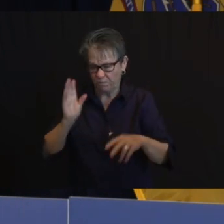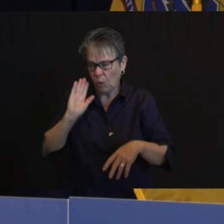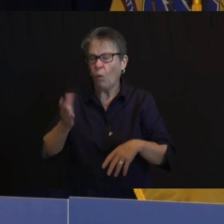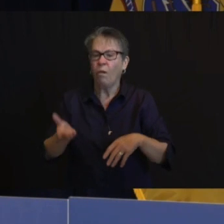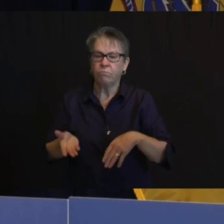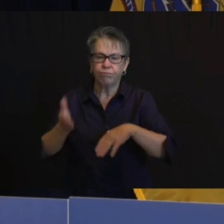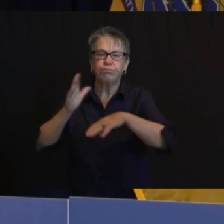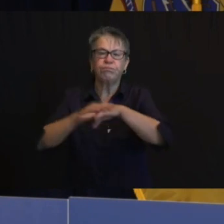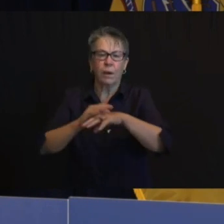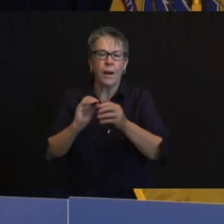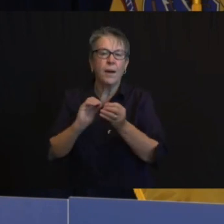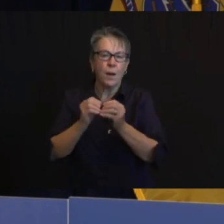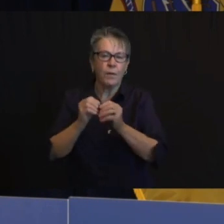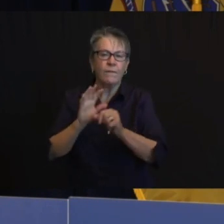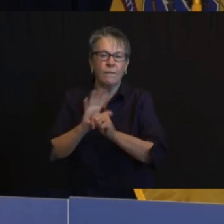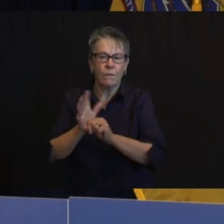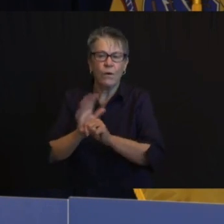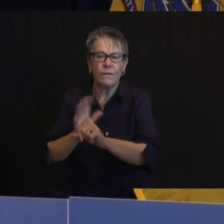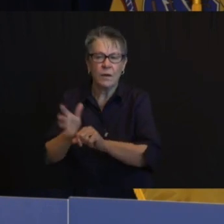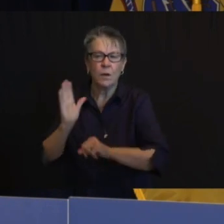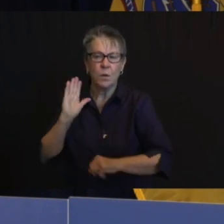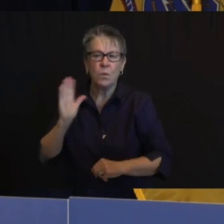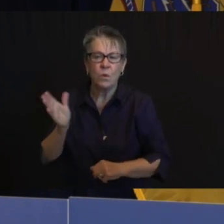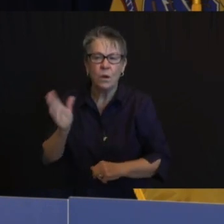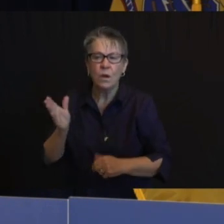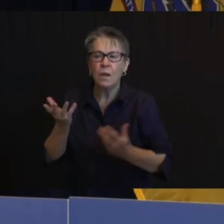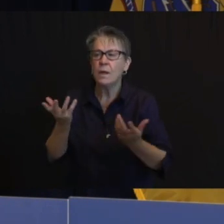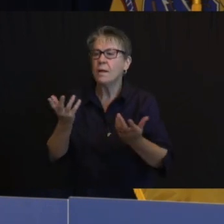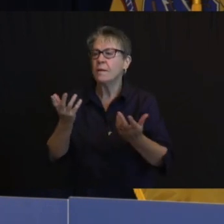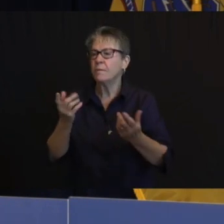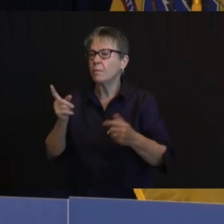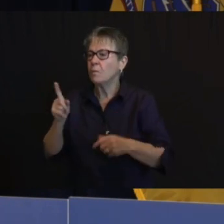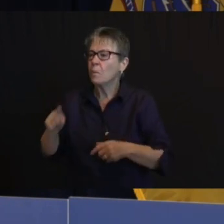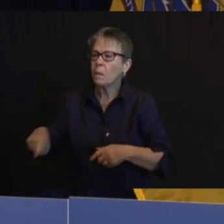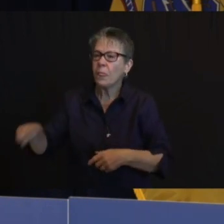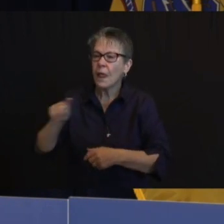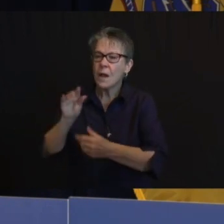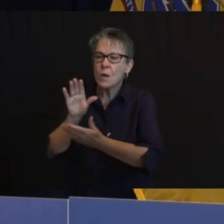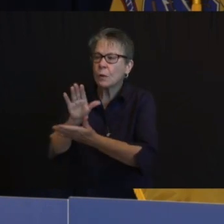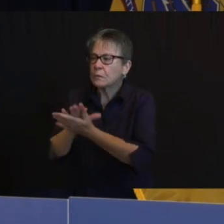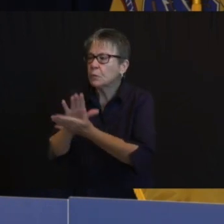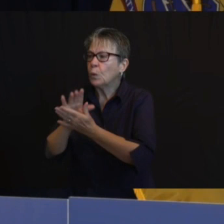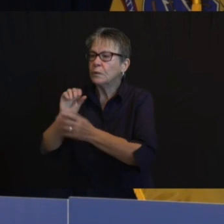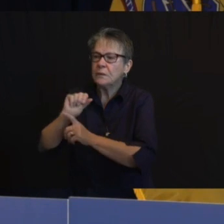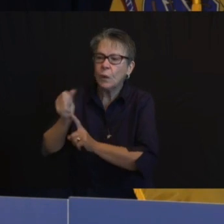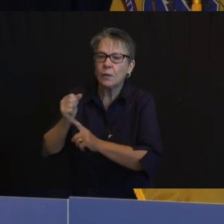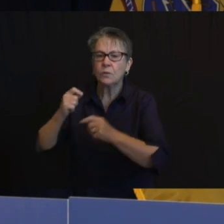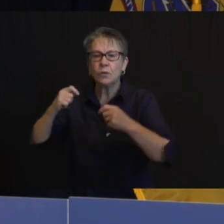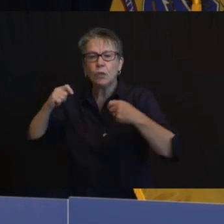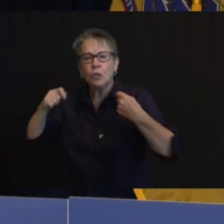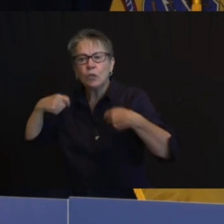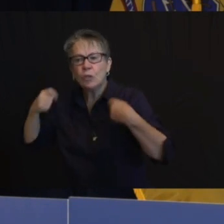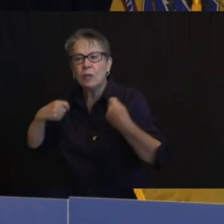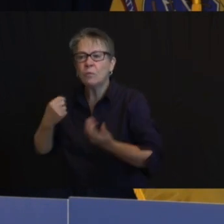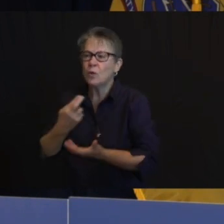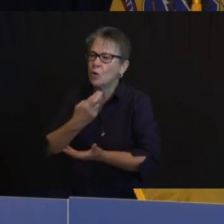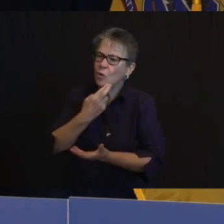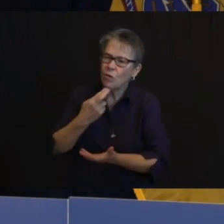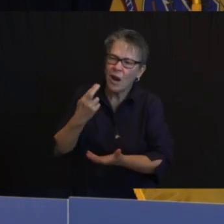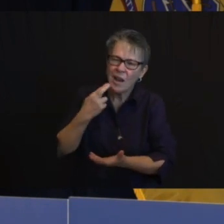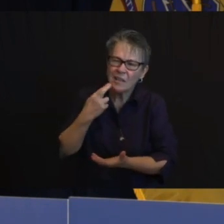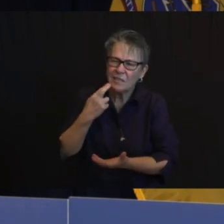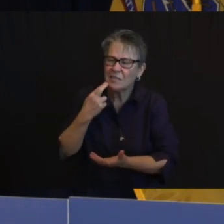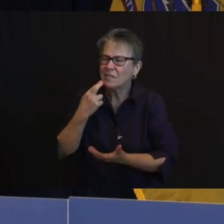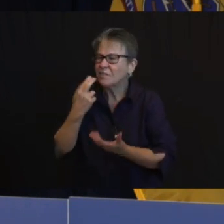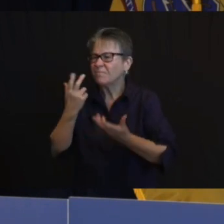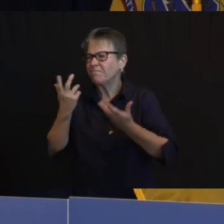in schools or gyms or restaurants, we're not going to likely get that. These are much more likely